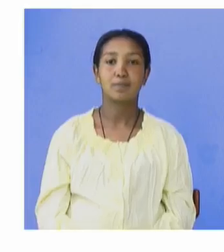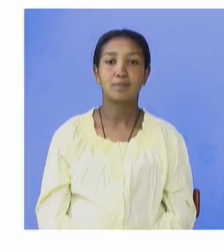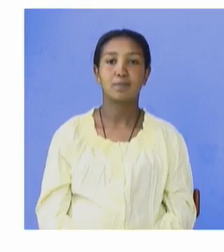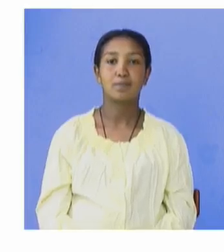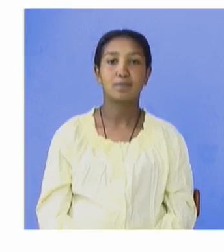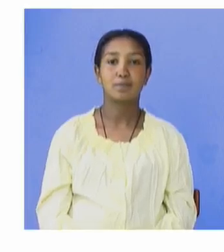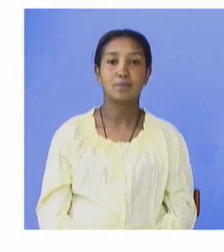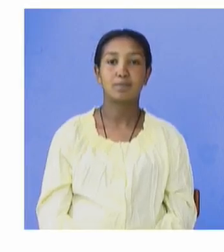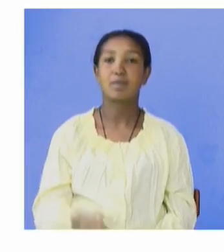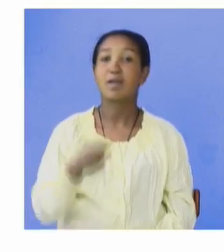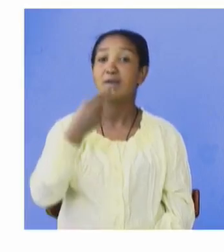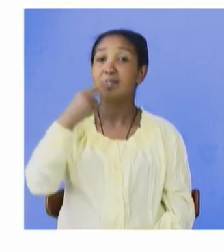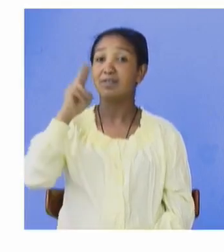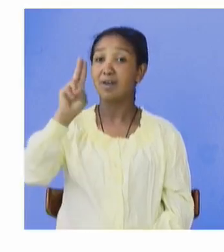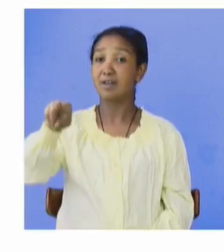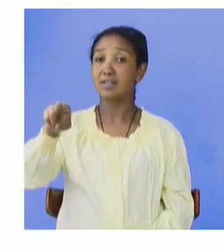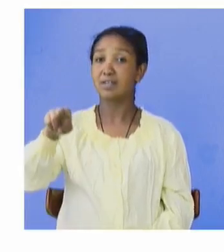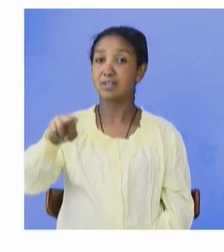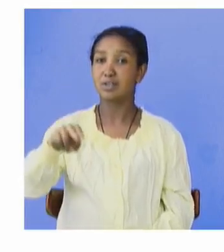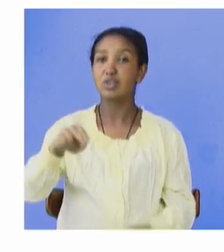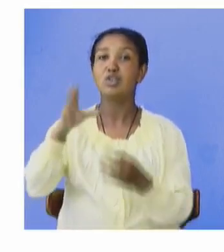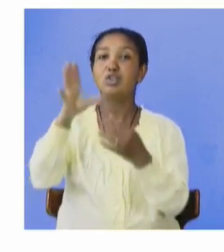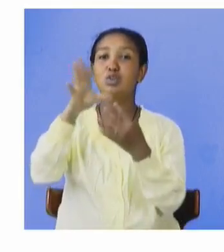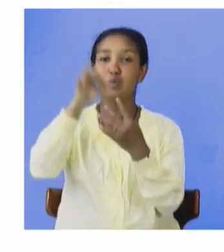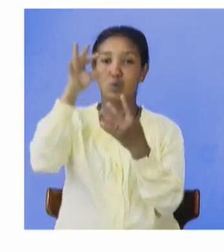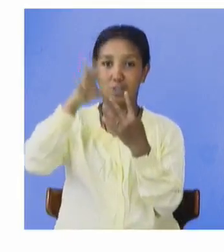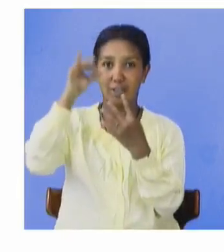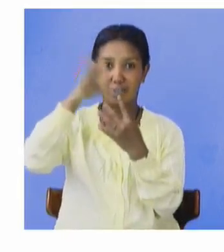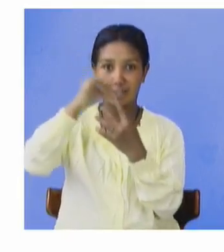Here is your instruction. Choose